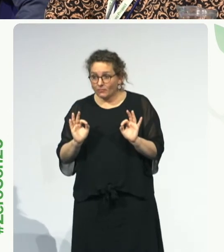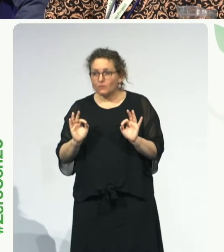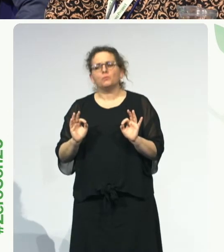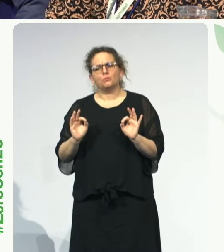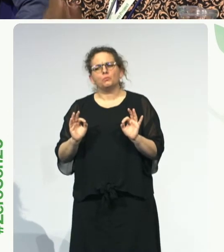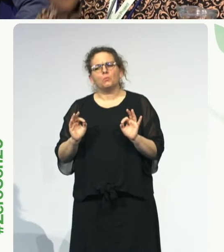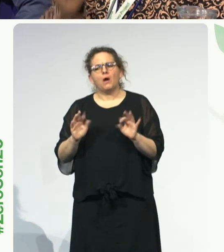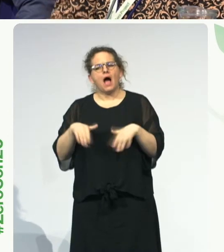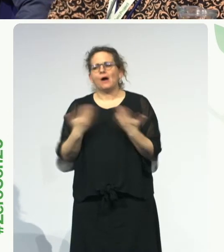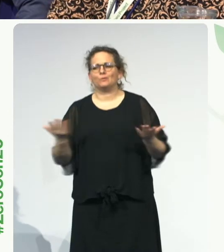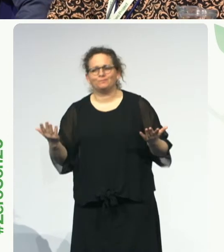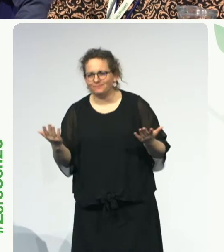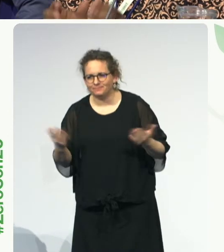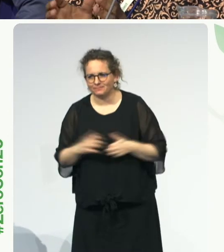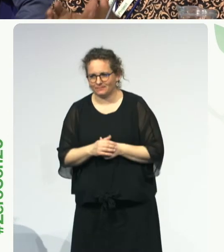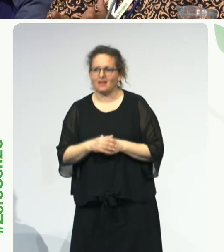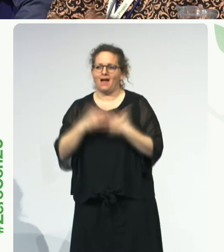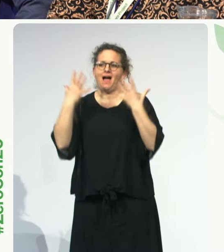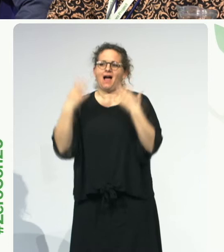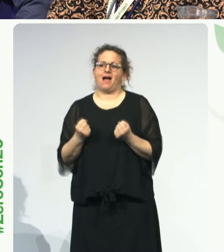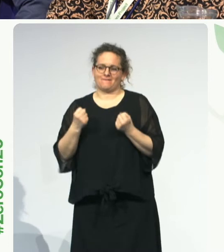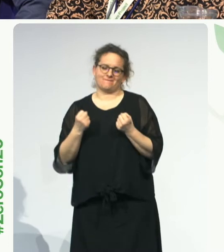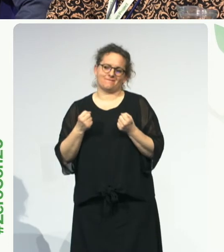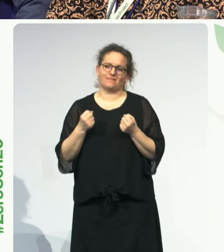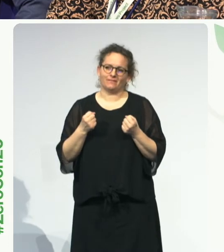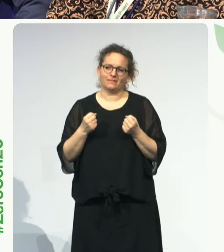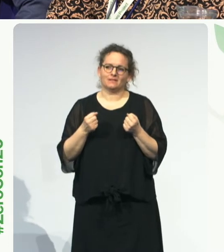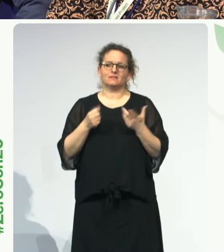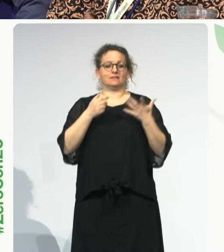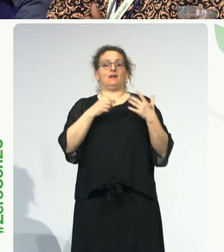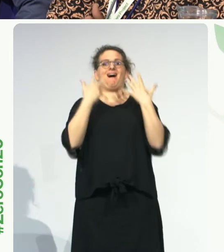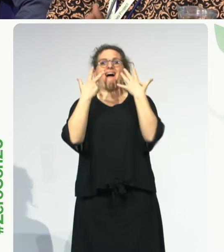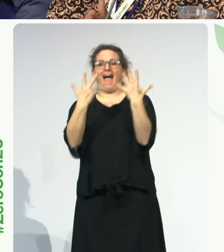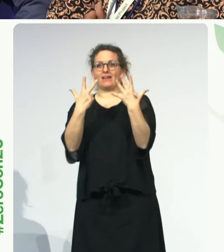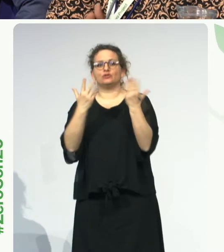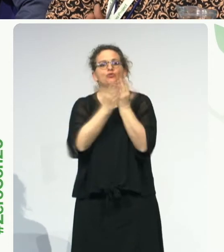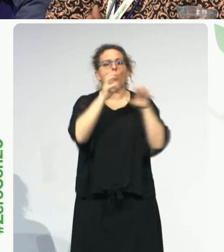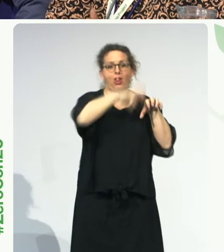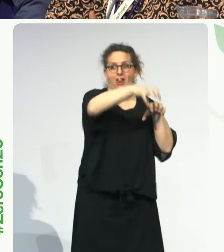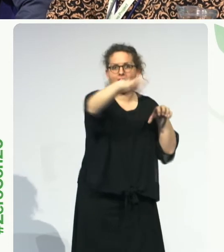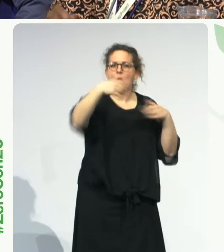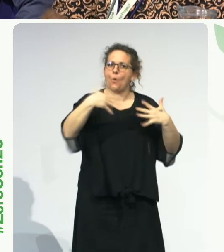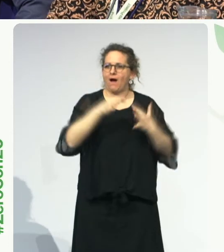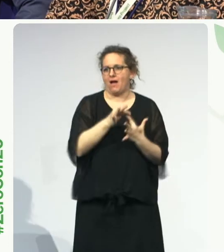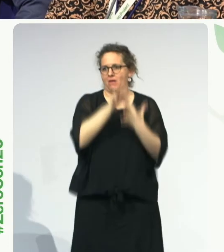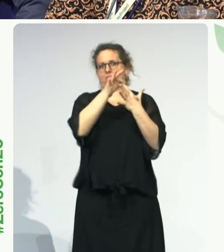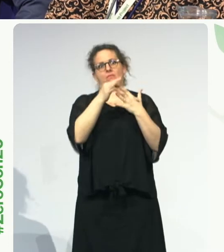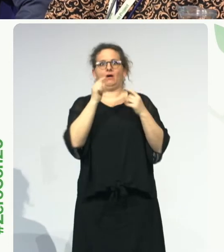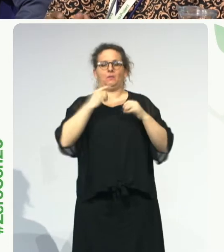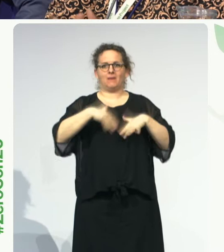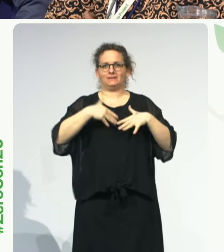pilot schools, and all teachers in these 8 pilot schools were trained.